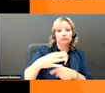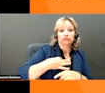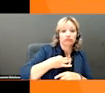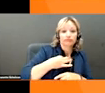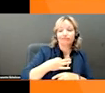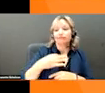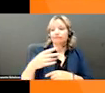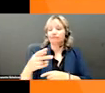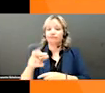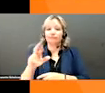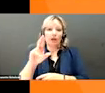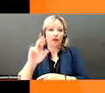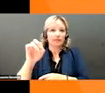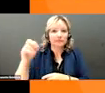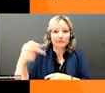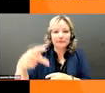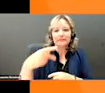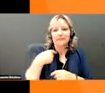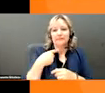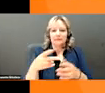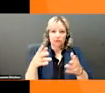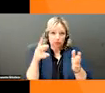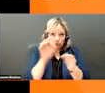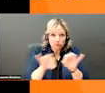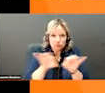it's online, it's typically,